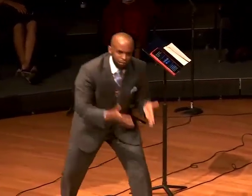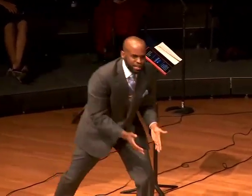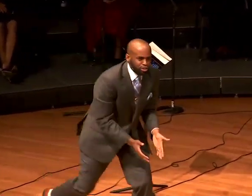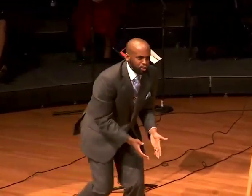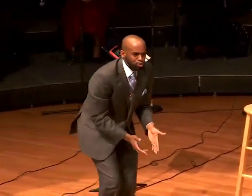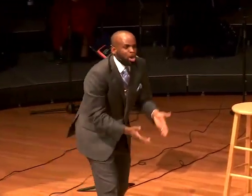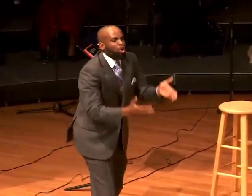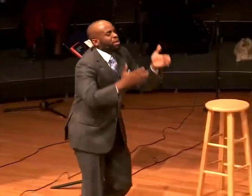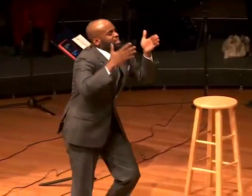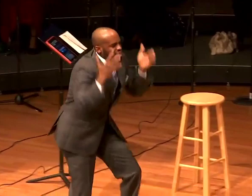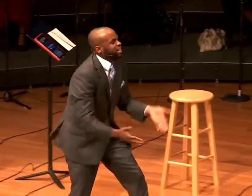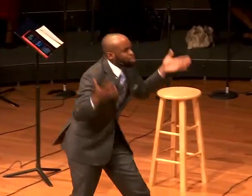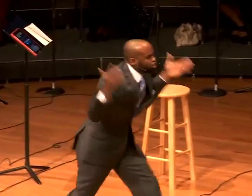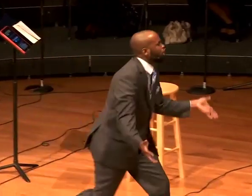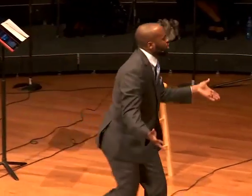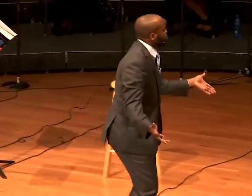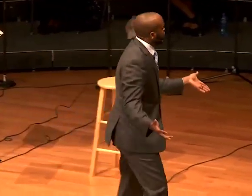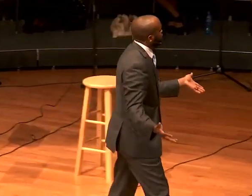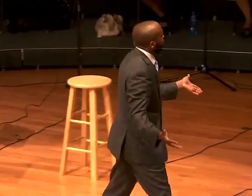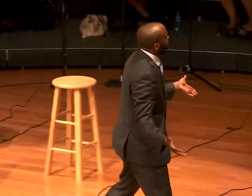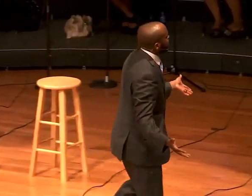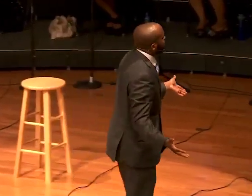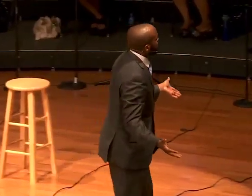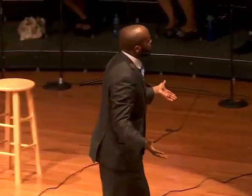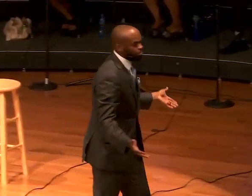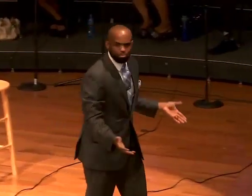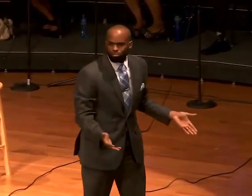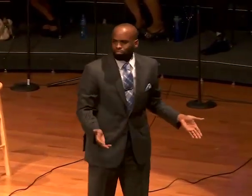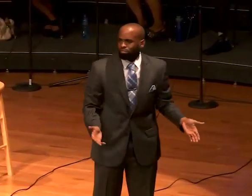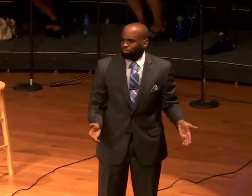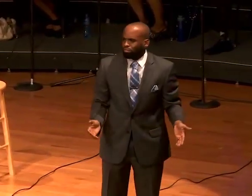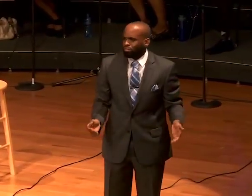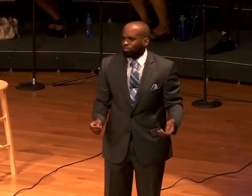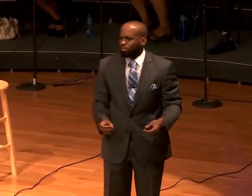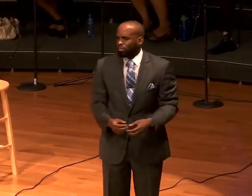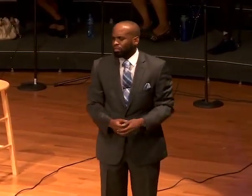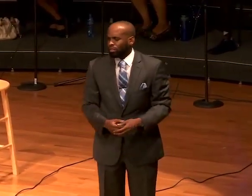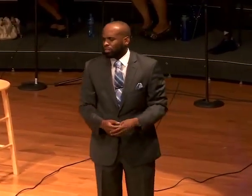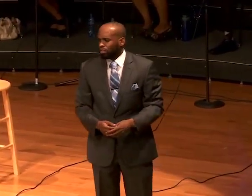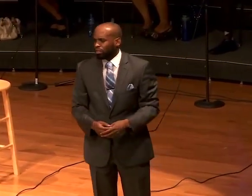and individuals who were just into church.